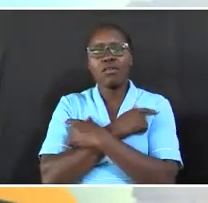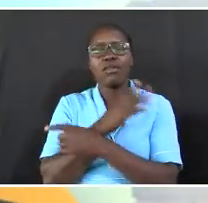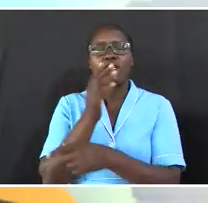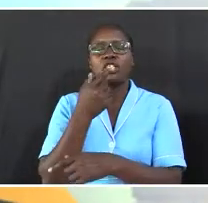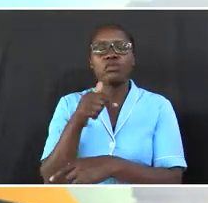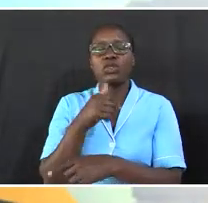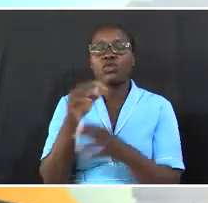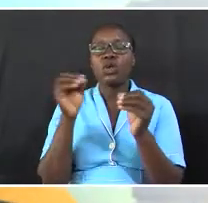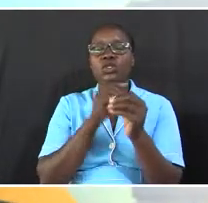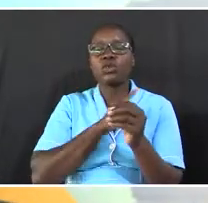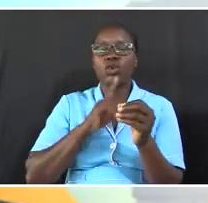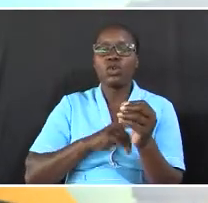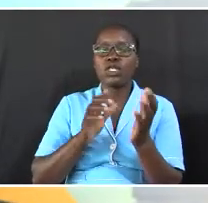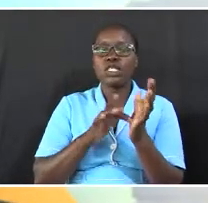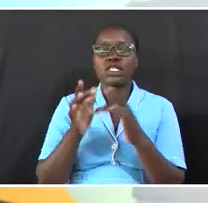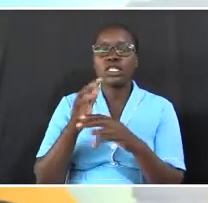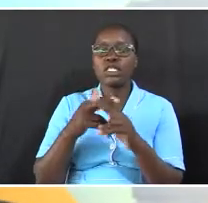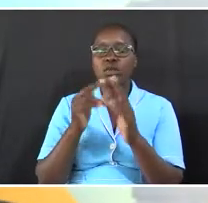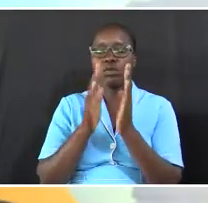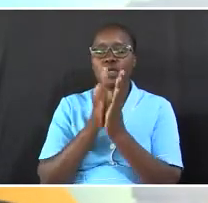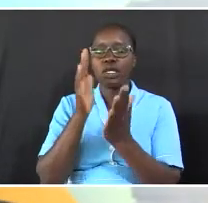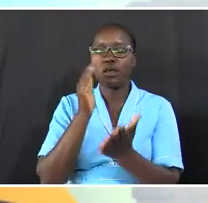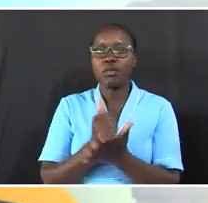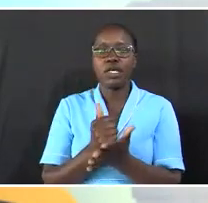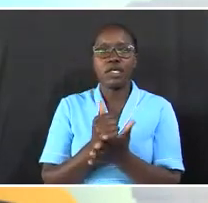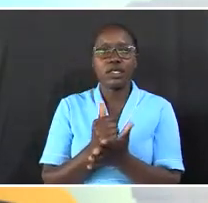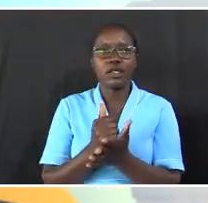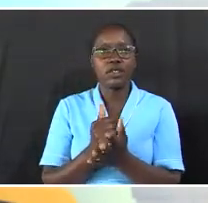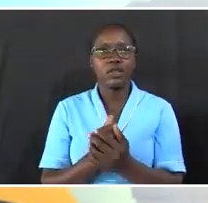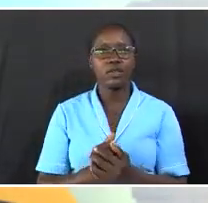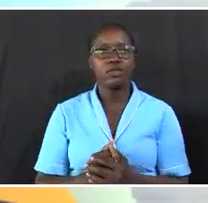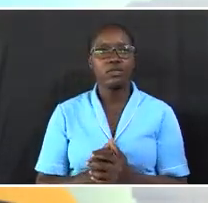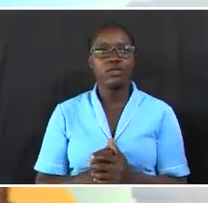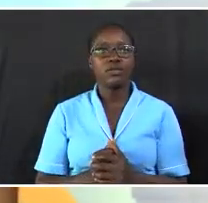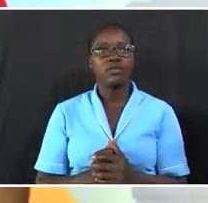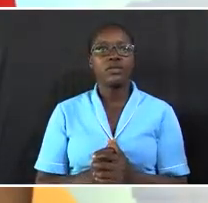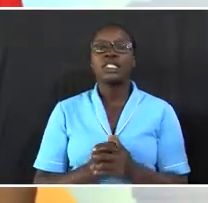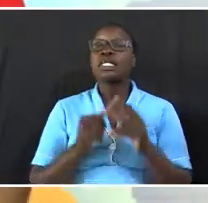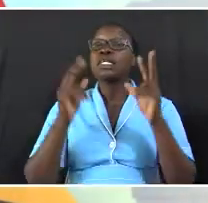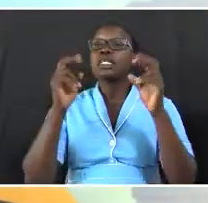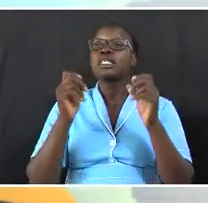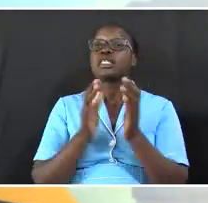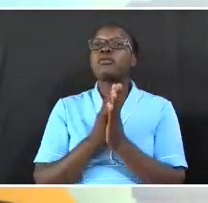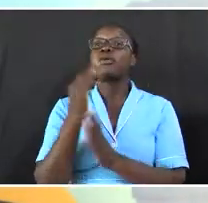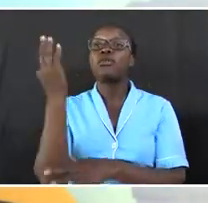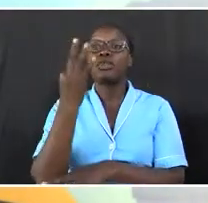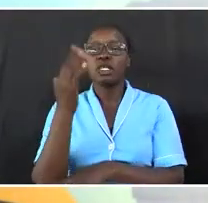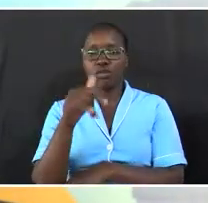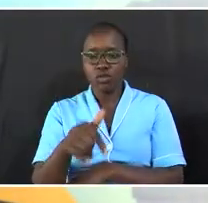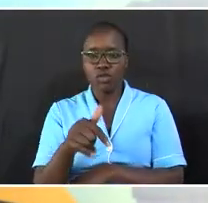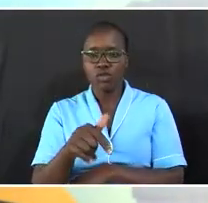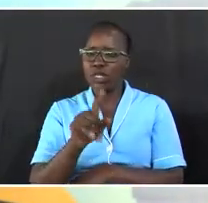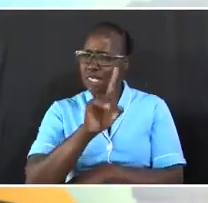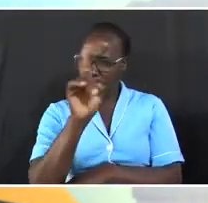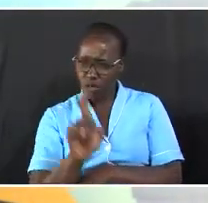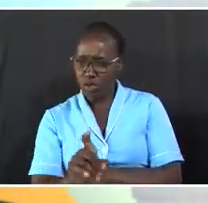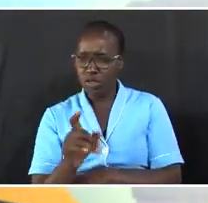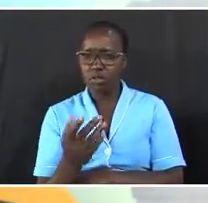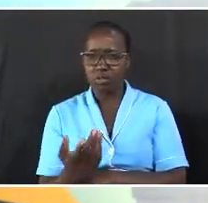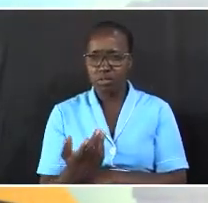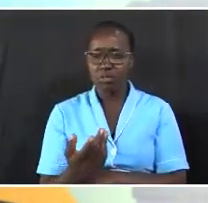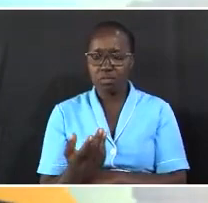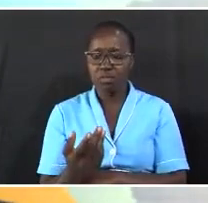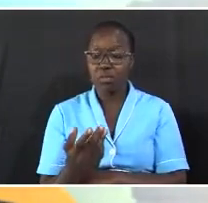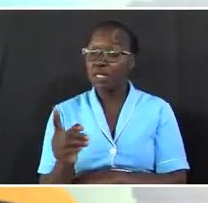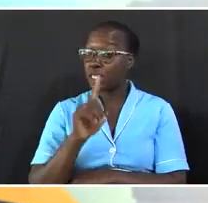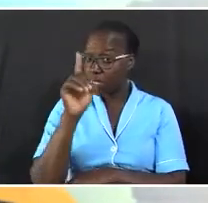to us, O Lord. In Jesus' name we pray. Amen. So the title of my sermon today is a question.